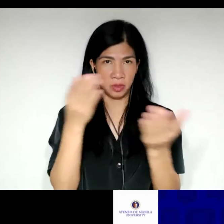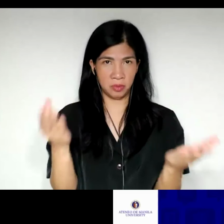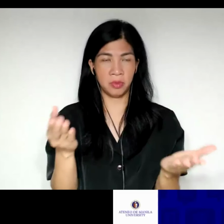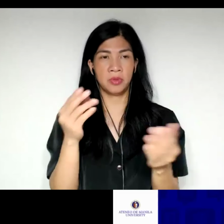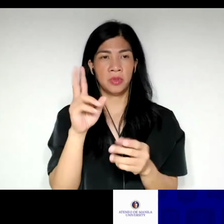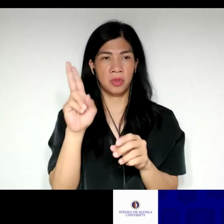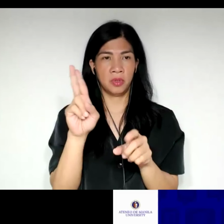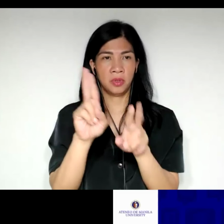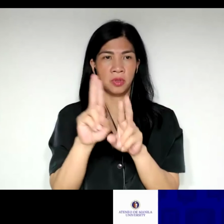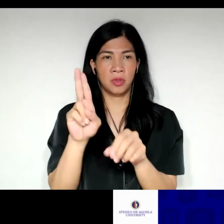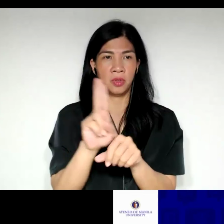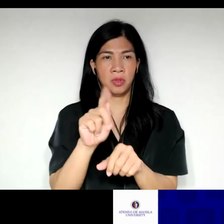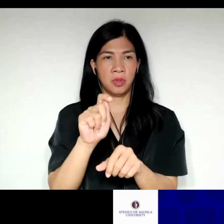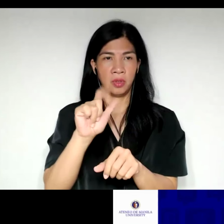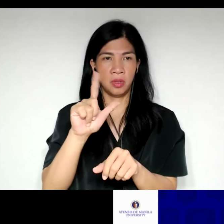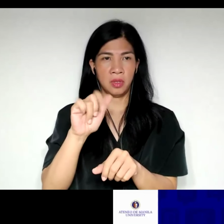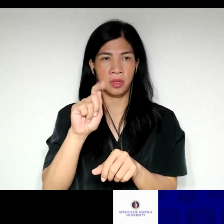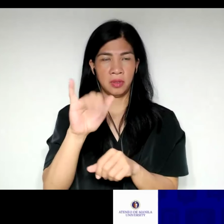utilities.